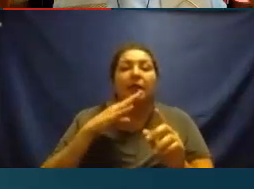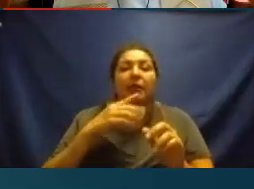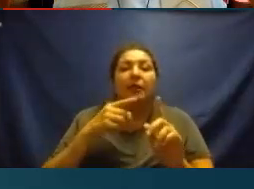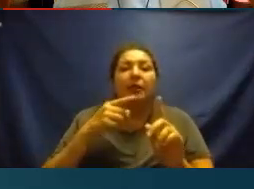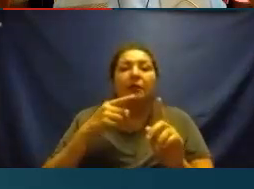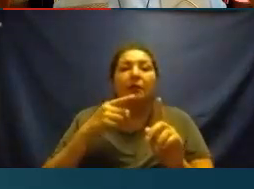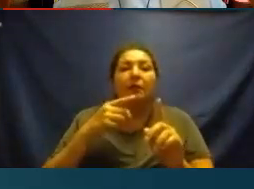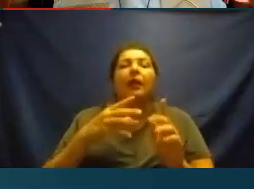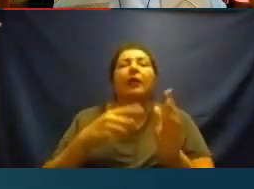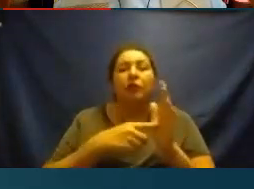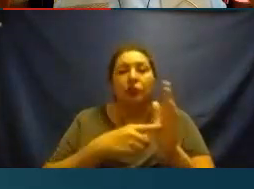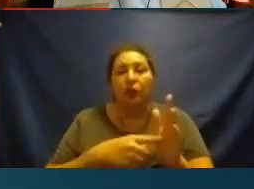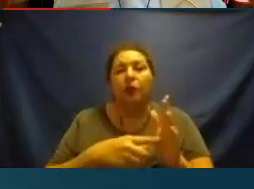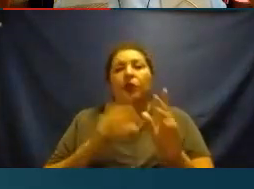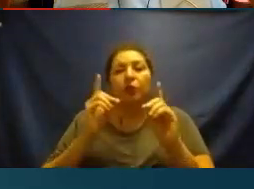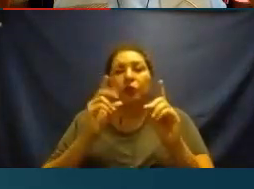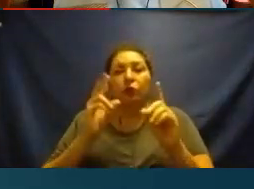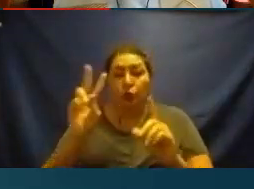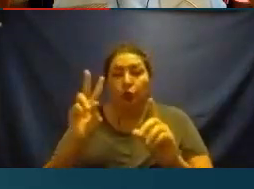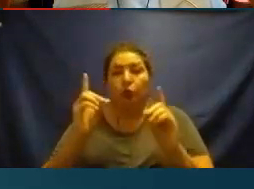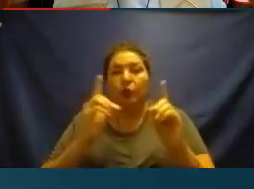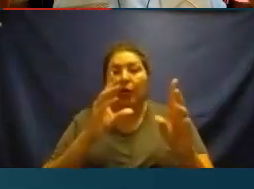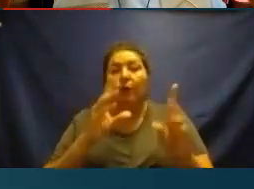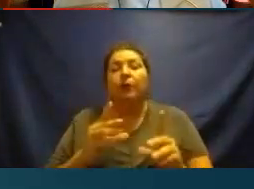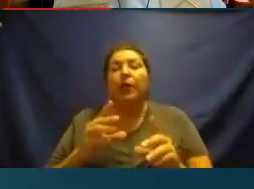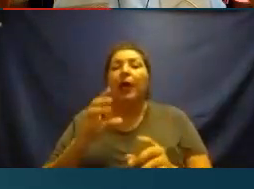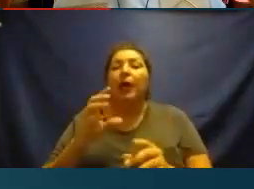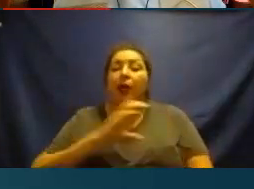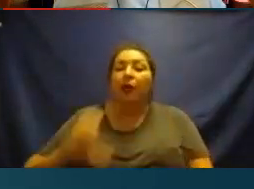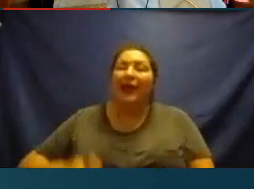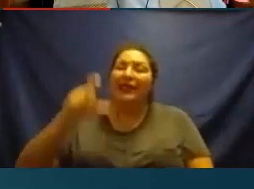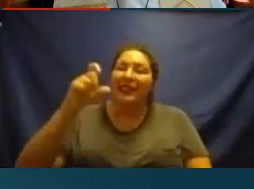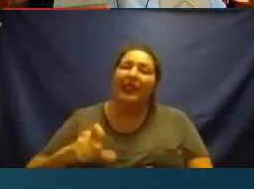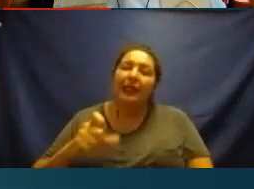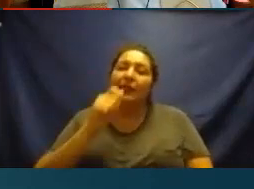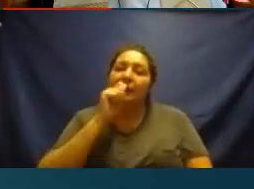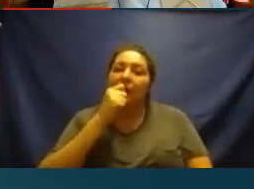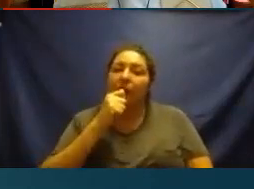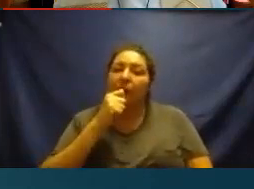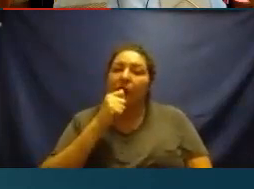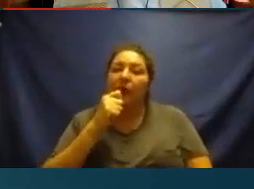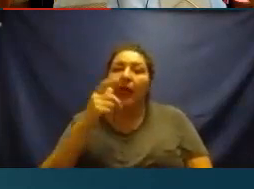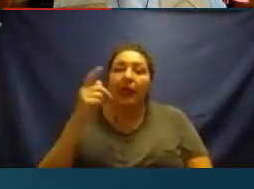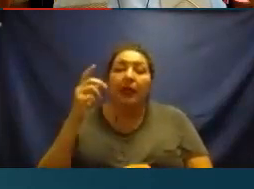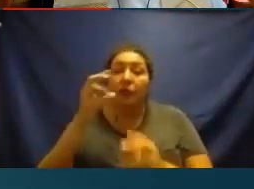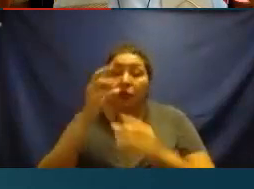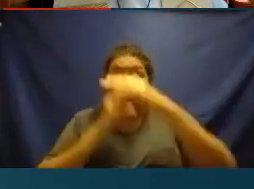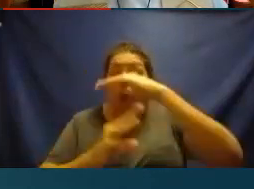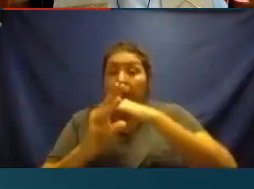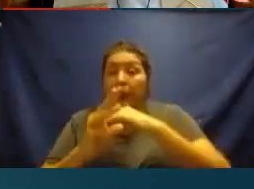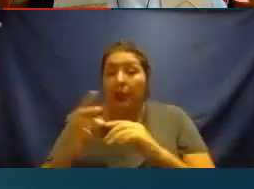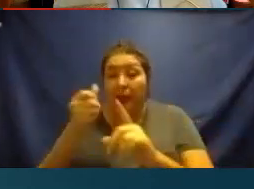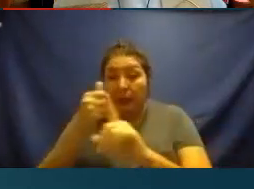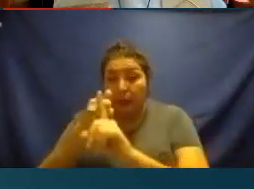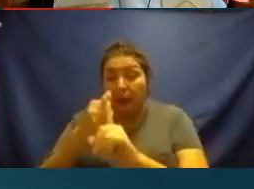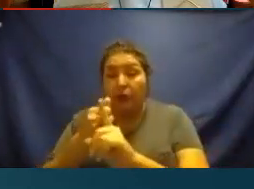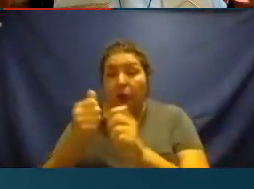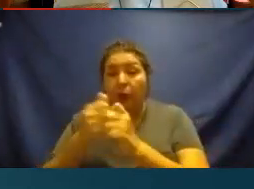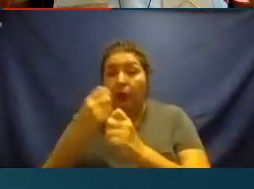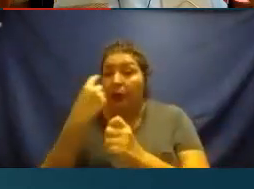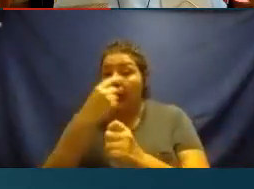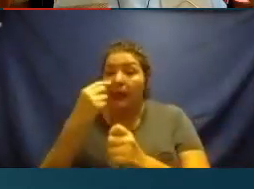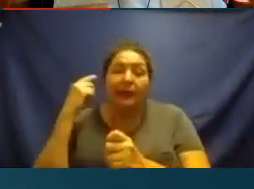the Christ should suffer as they had witnessed with their own eyes and ears. He showed them from the Old Testament that